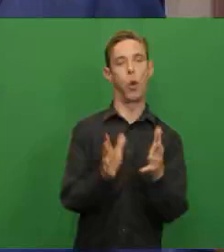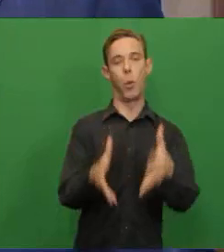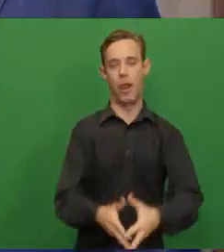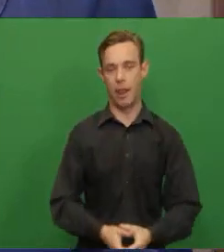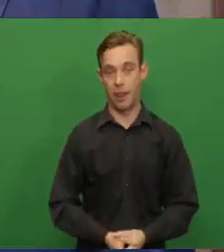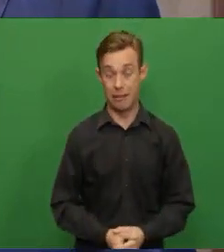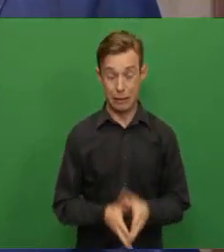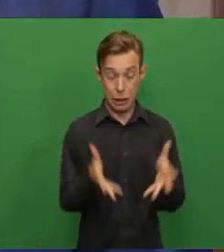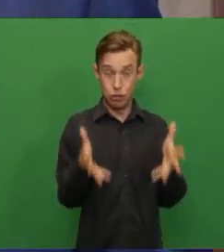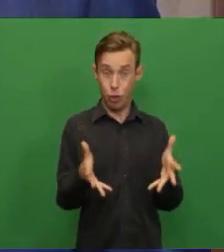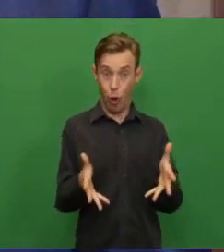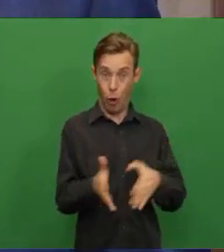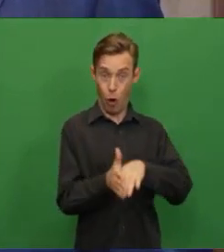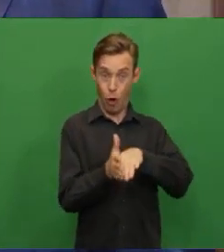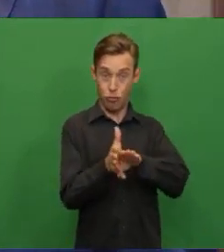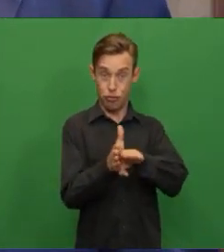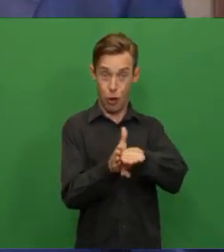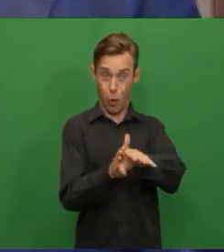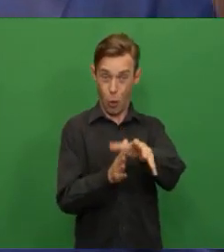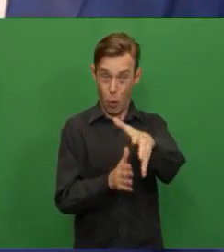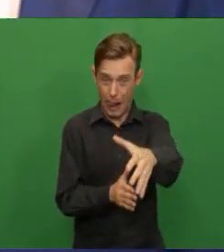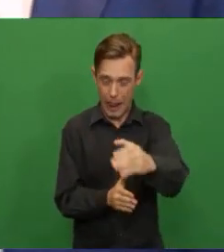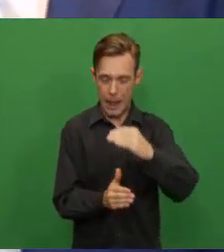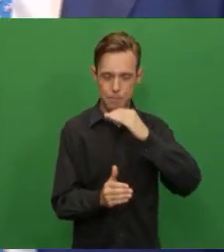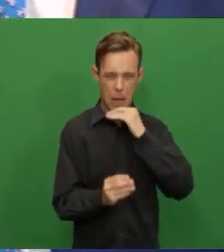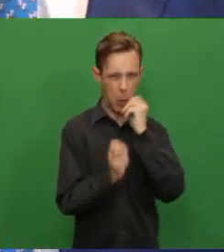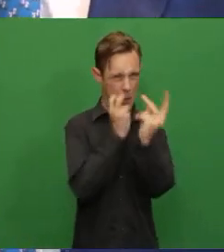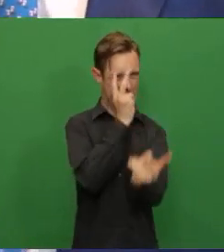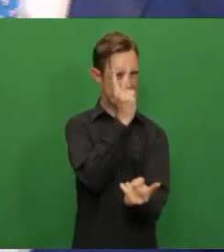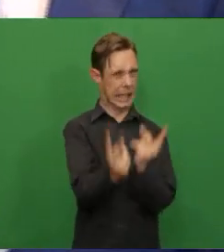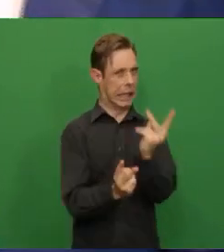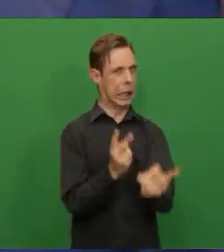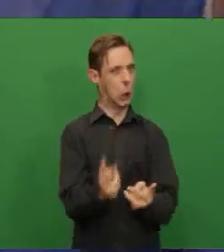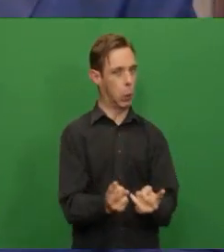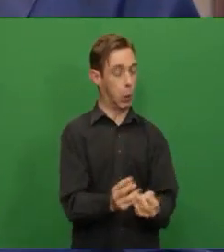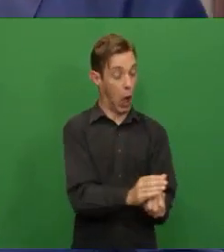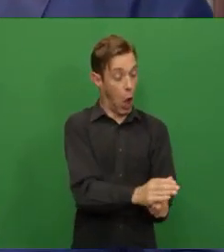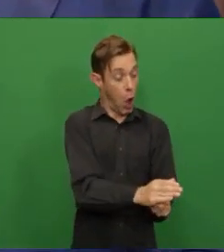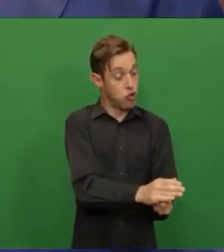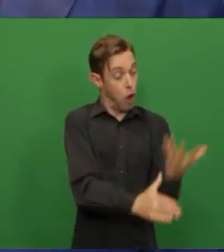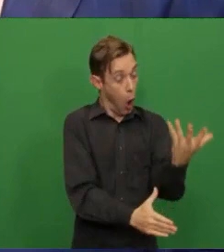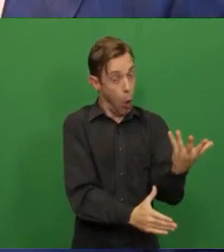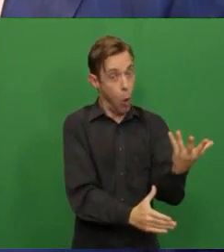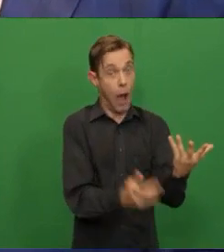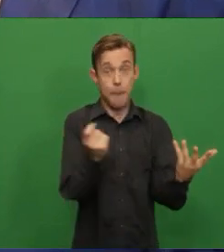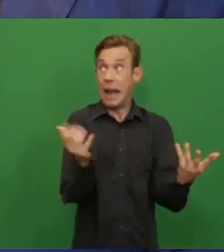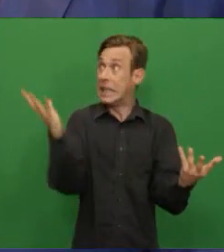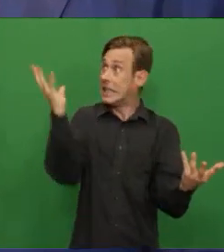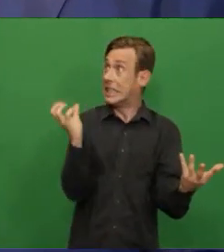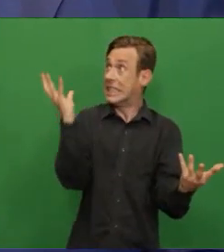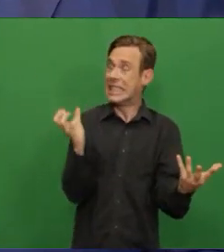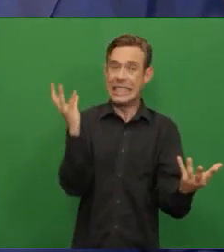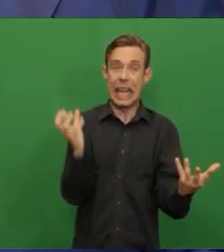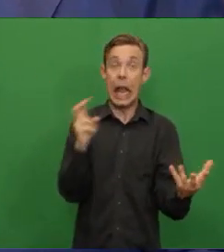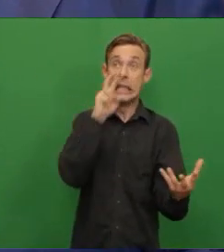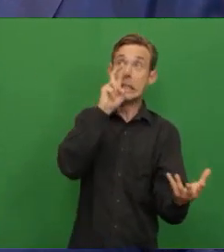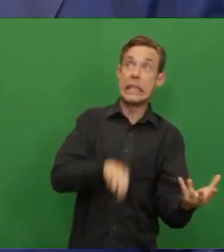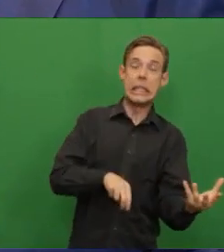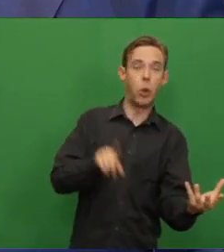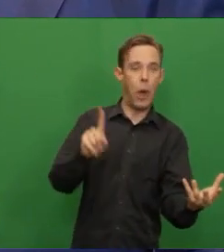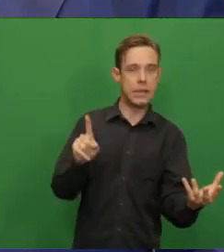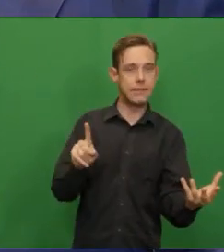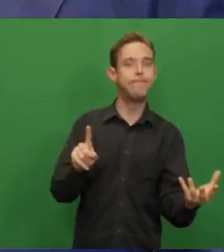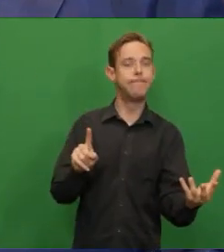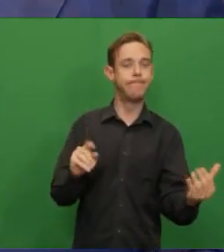rates, the negative output gap is wider than at the time of the previous MPC meeting. The